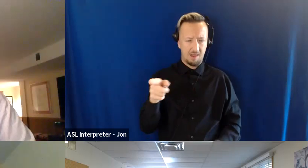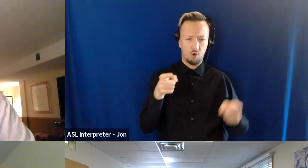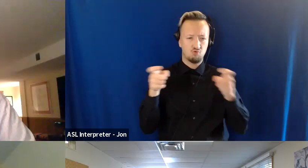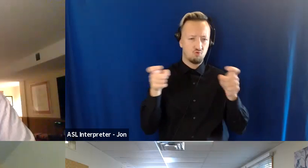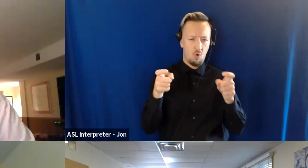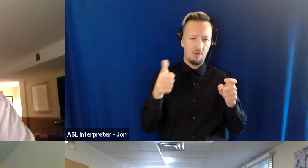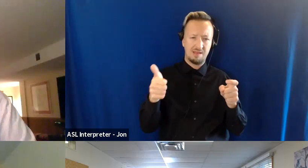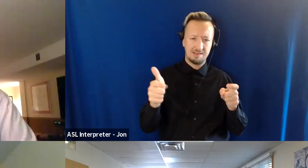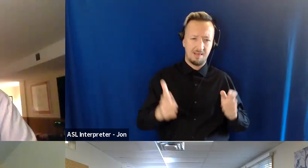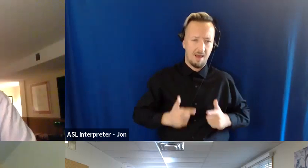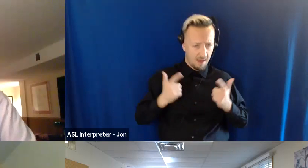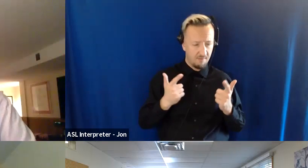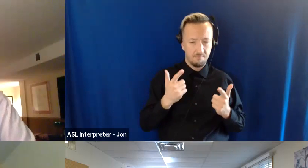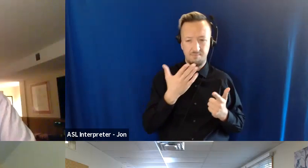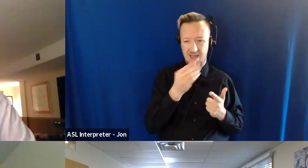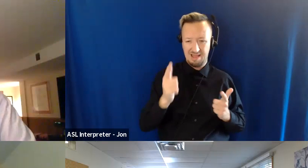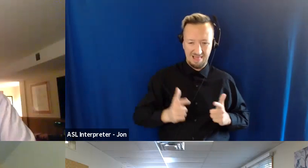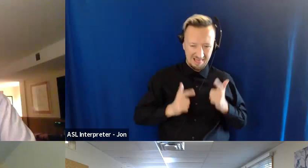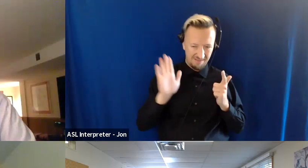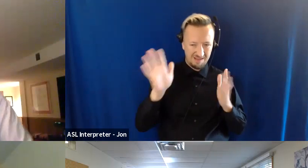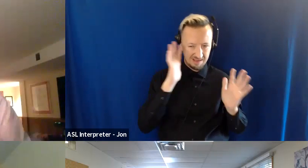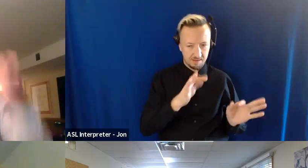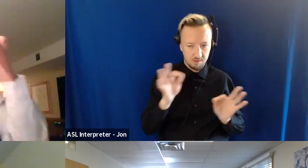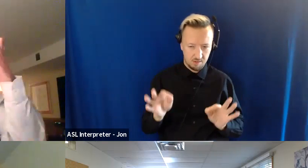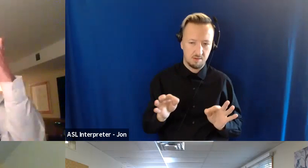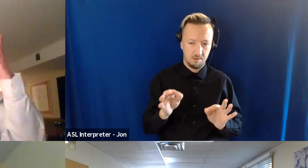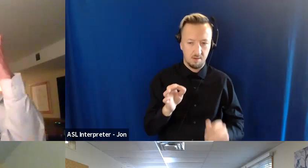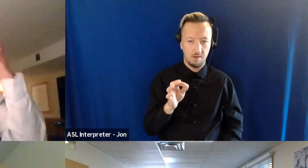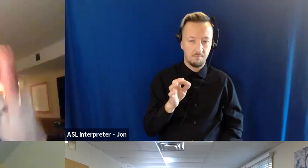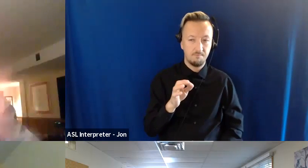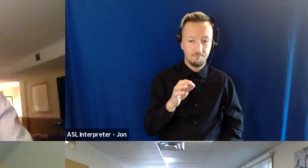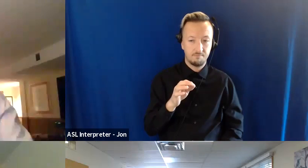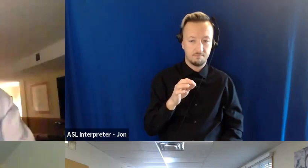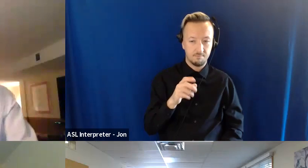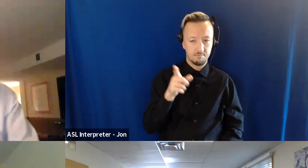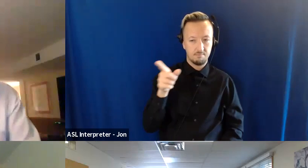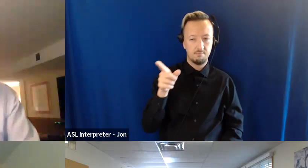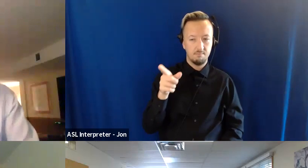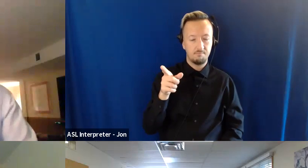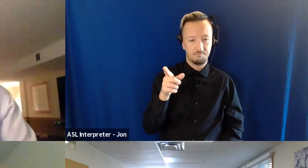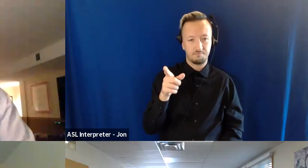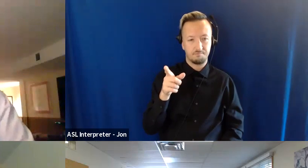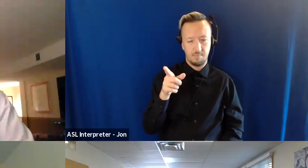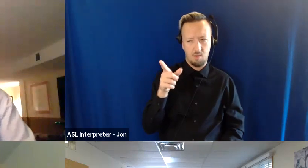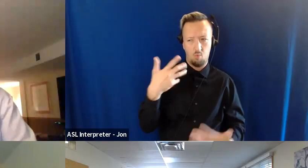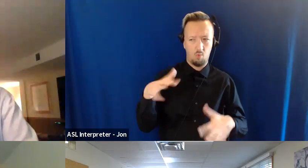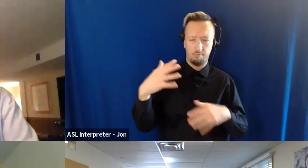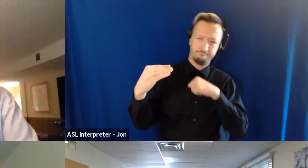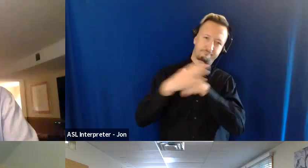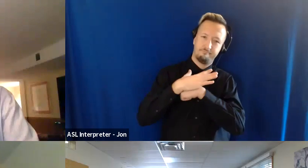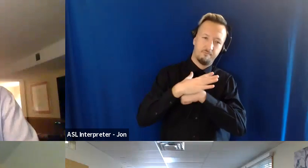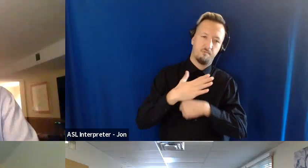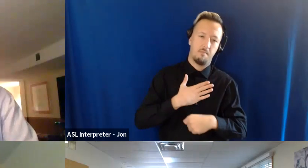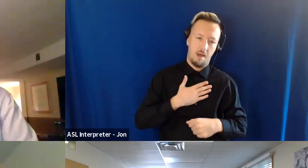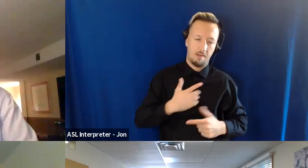made his decisions and lived those decisions as well. So he had a major, major influence on me. Again, he